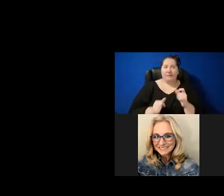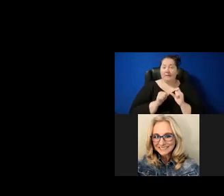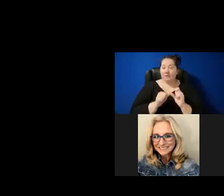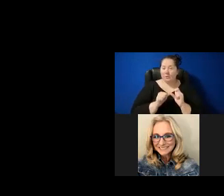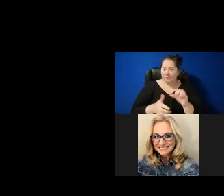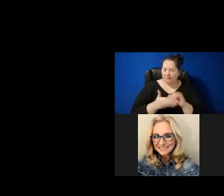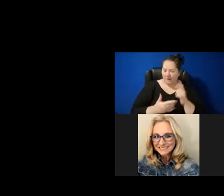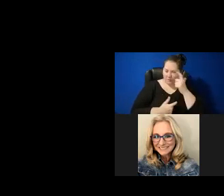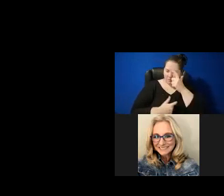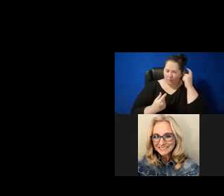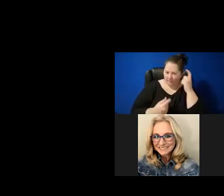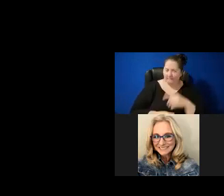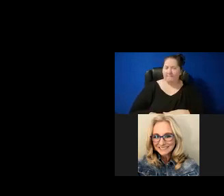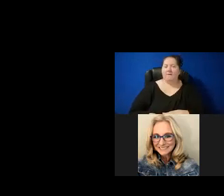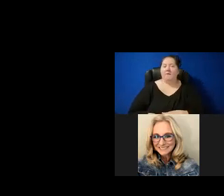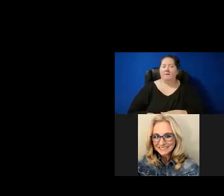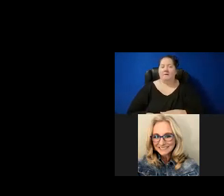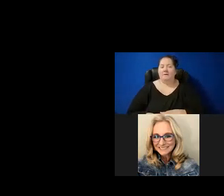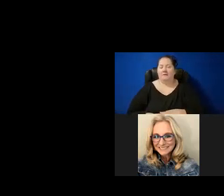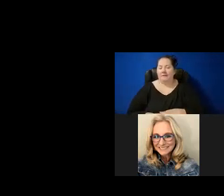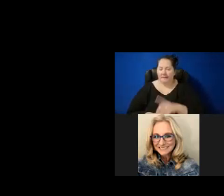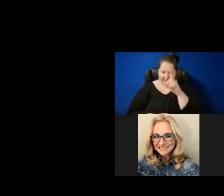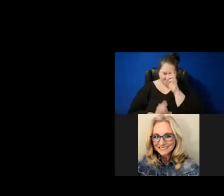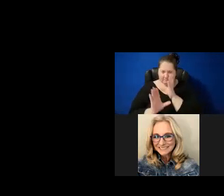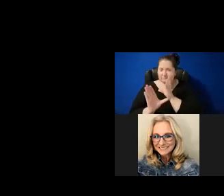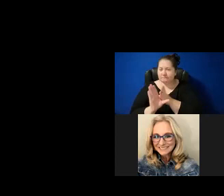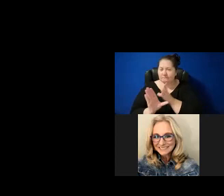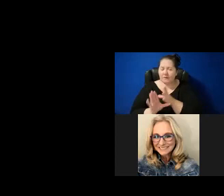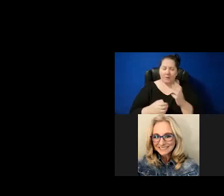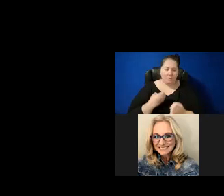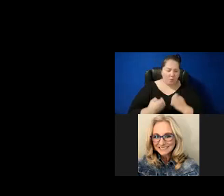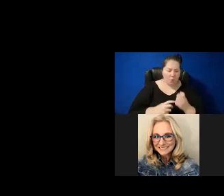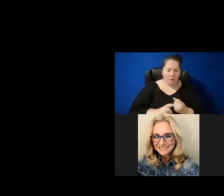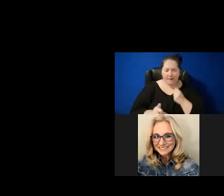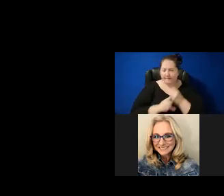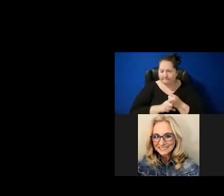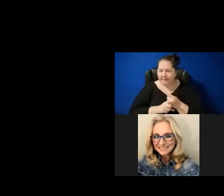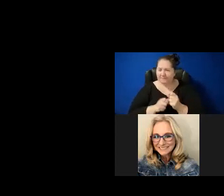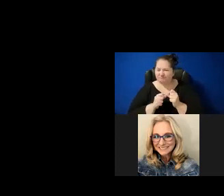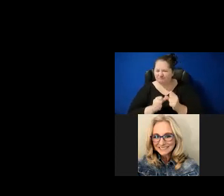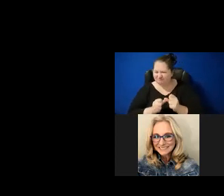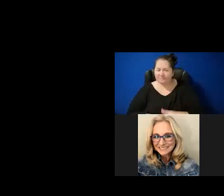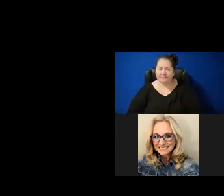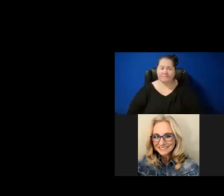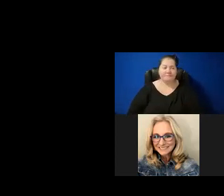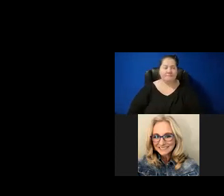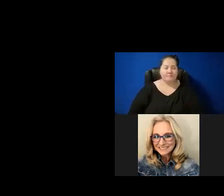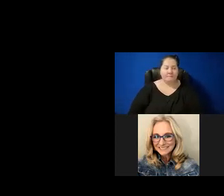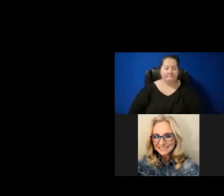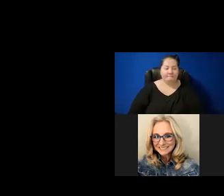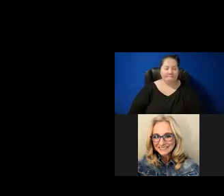of this trauma, right? It intensifies that psychological and emotional impact on survivors. And then we